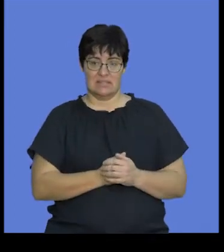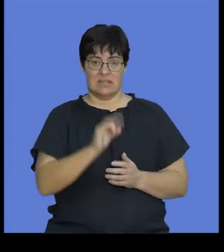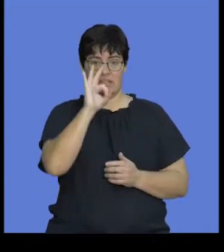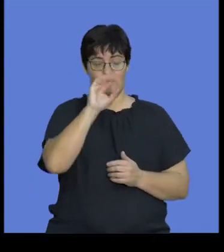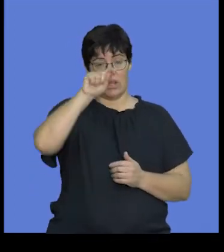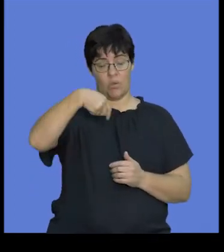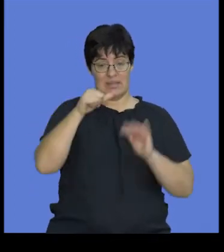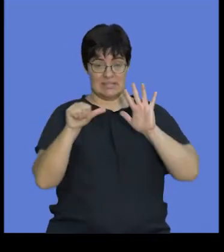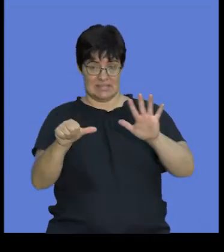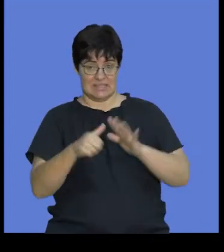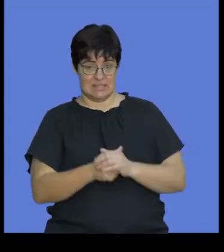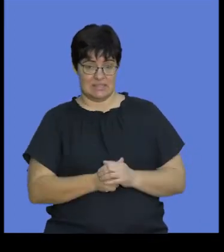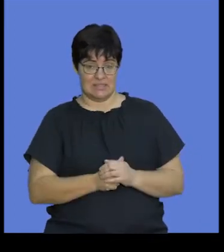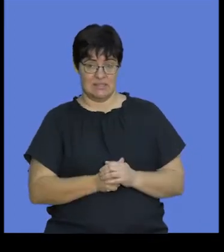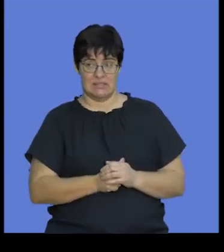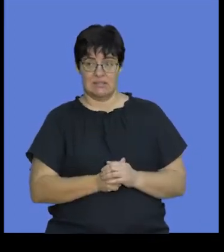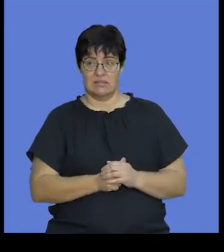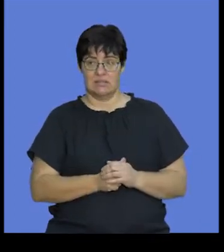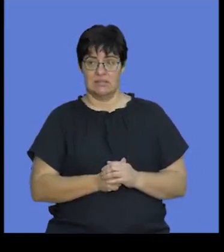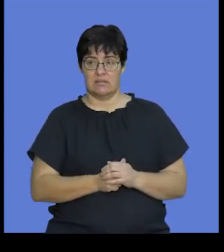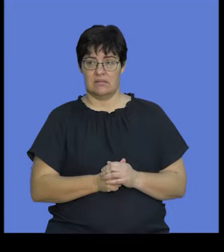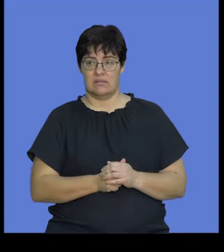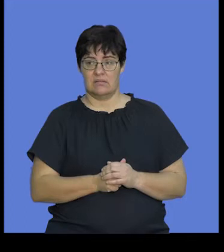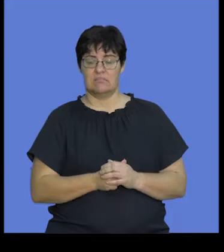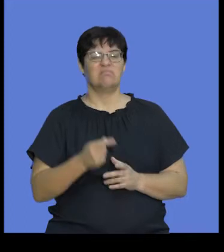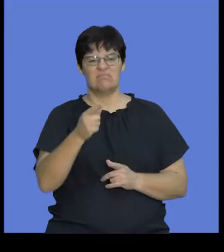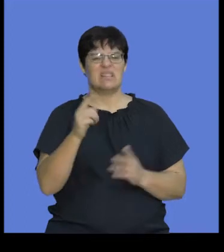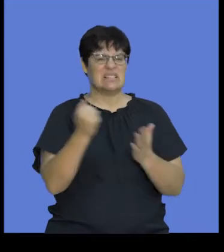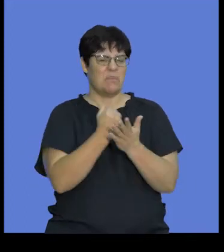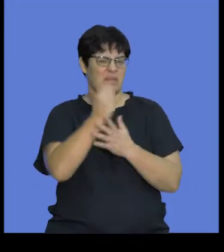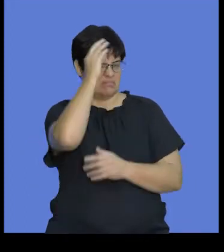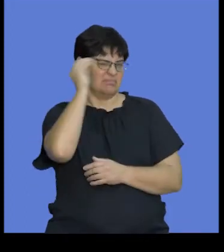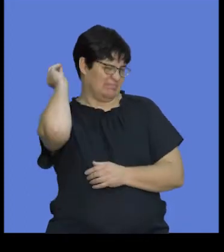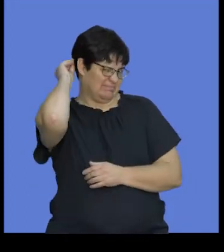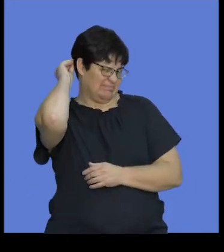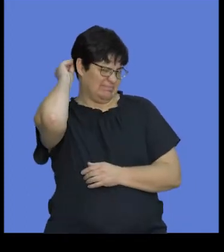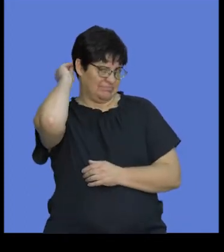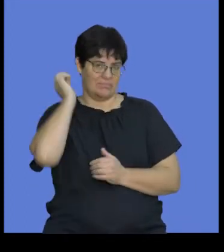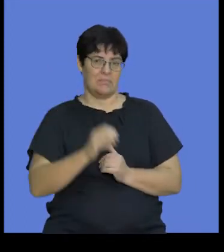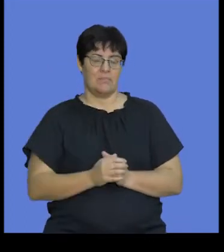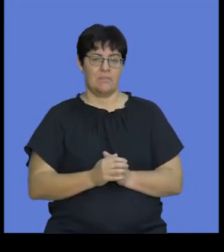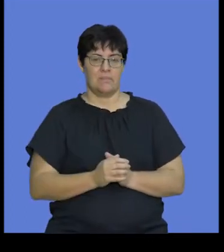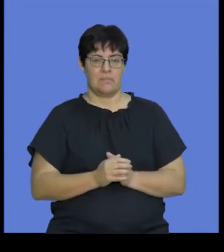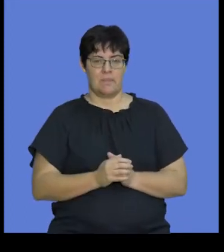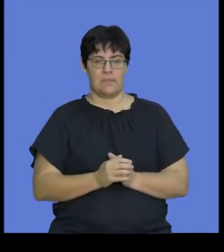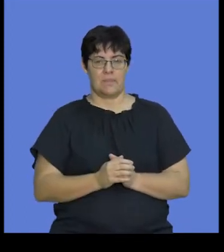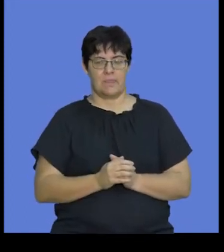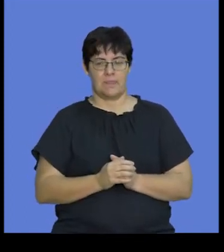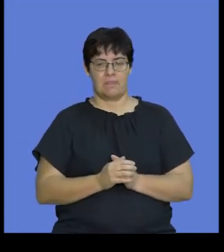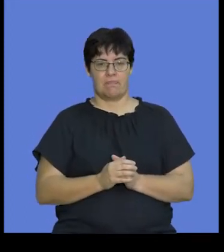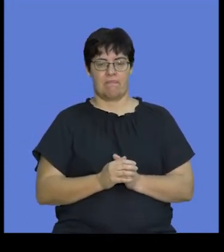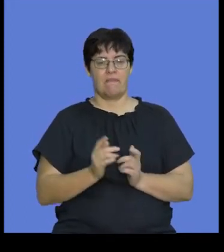by 3.6. This is just an aside. So this is just something you can keep as